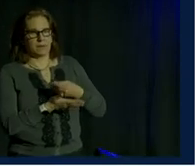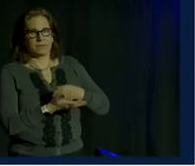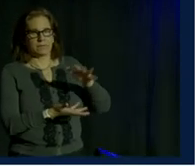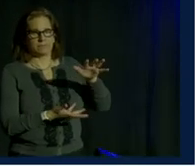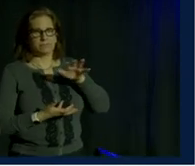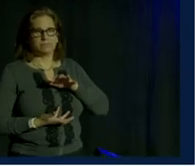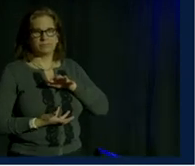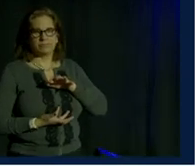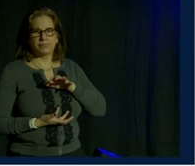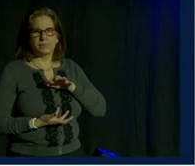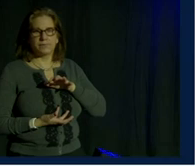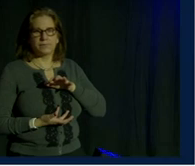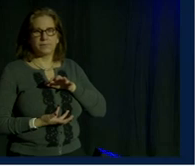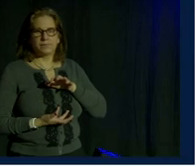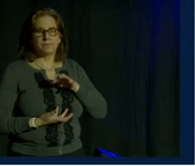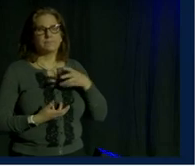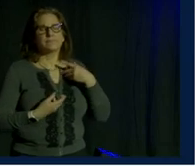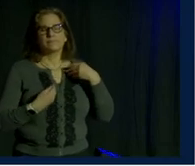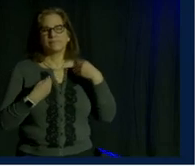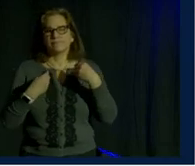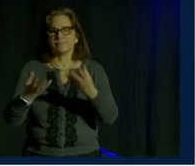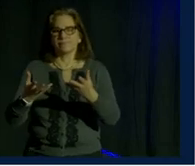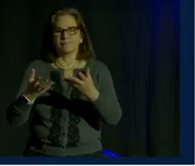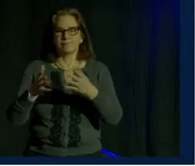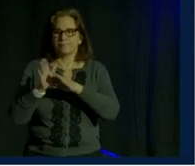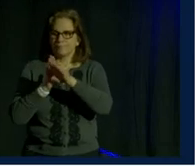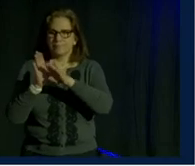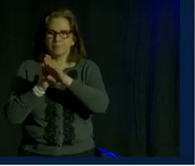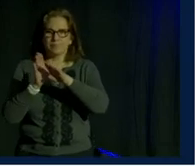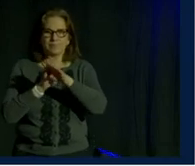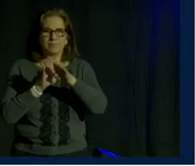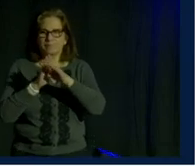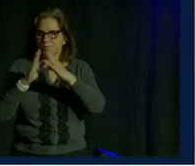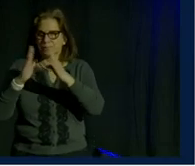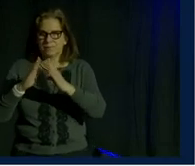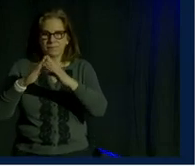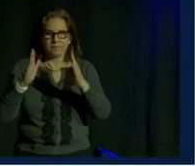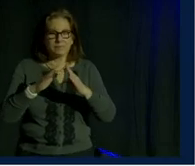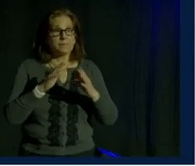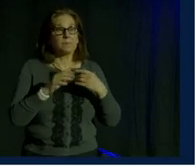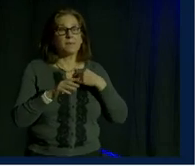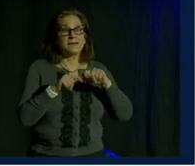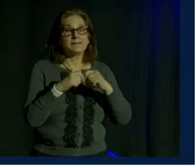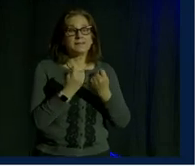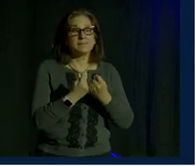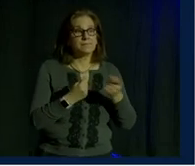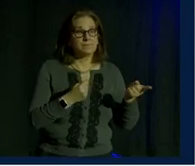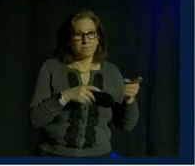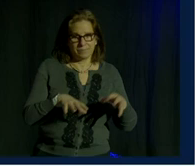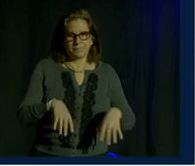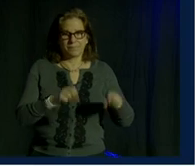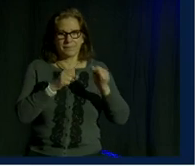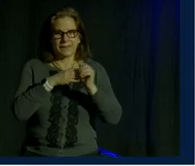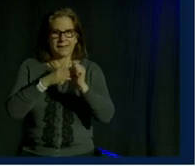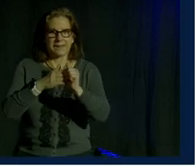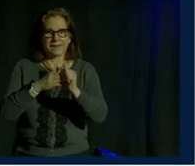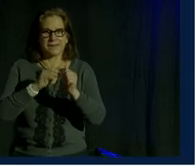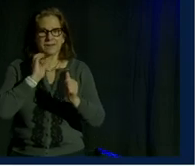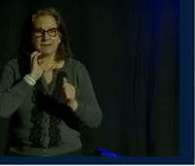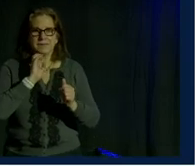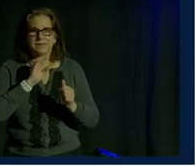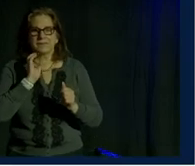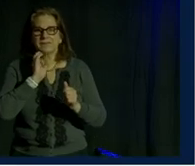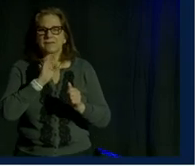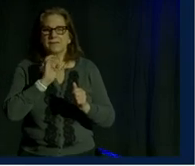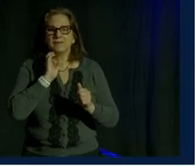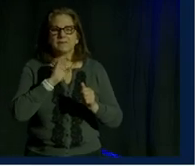that were qualified in that round were led by minority or traditionally excluded firms. The agency